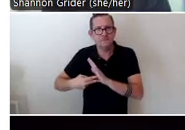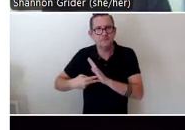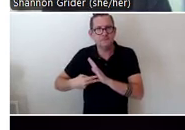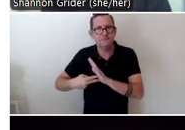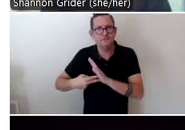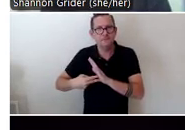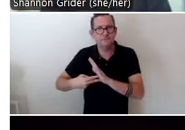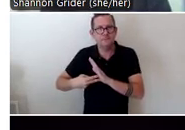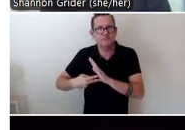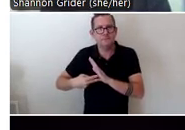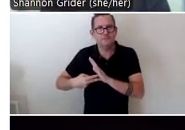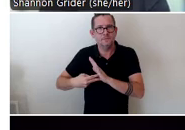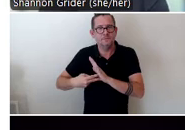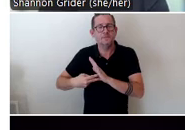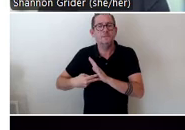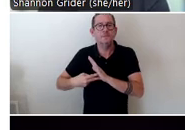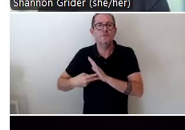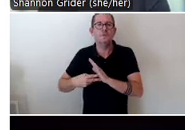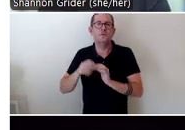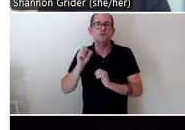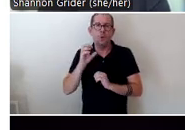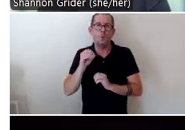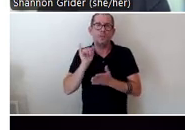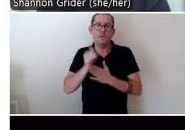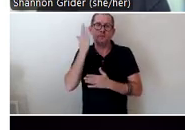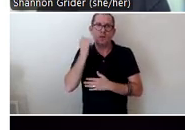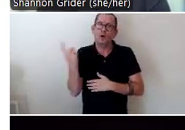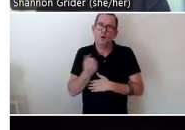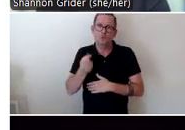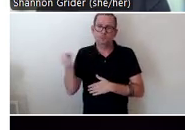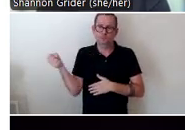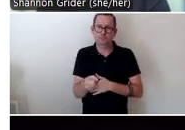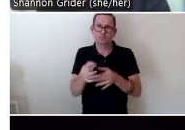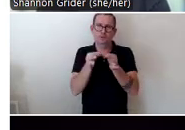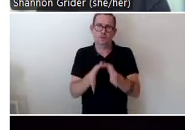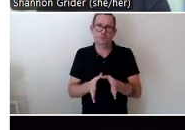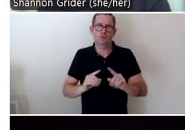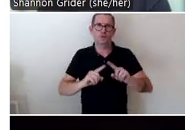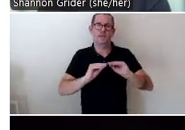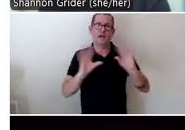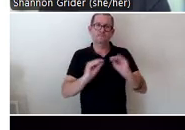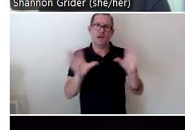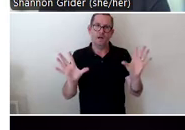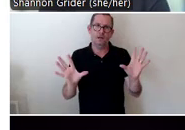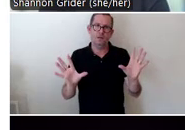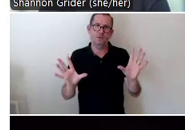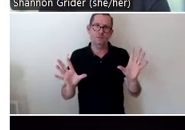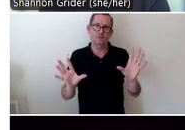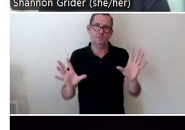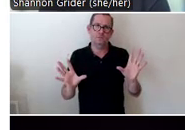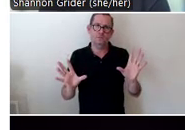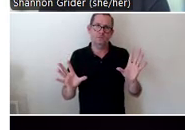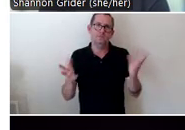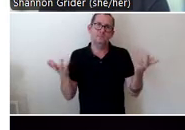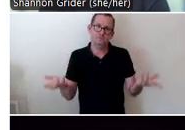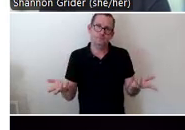one-to-one correlation with an English word. So a sign may have different meanings, which is why we bring in an